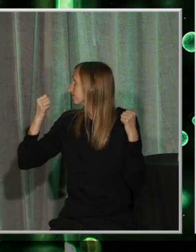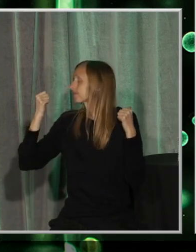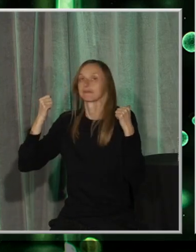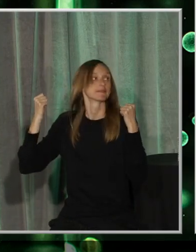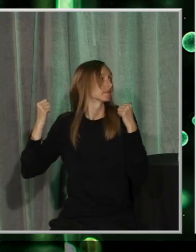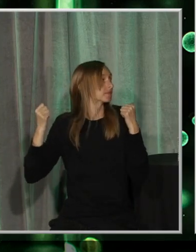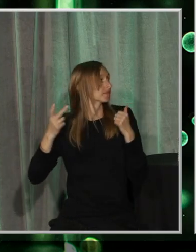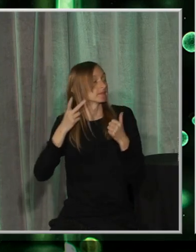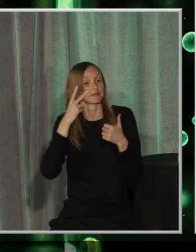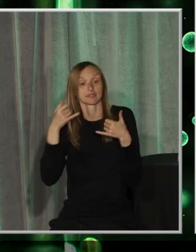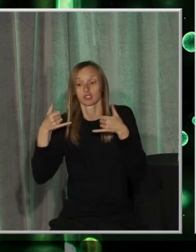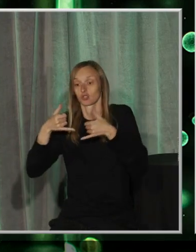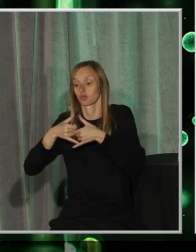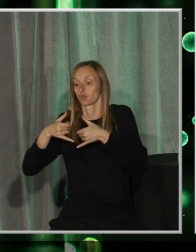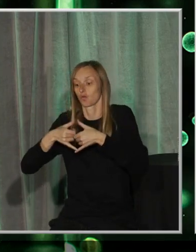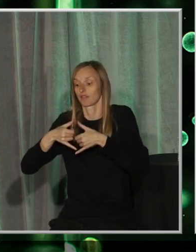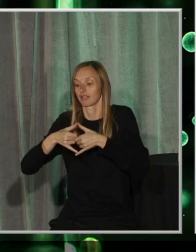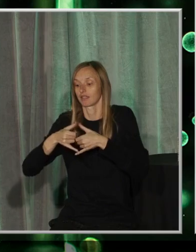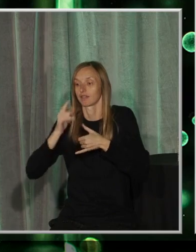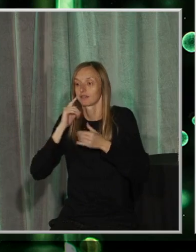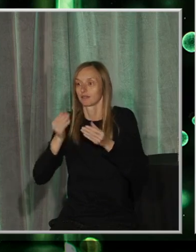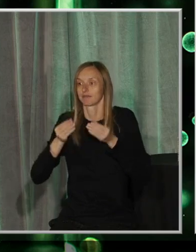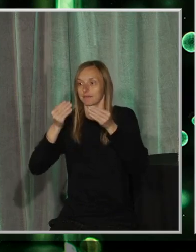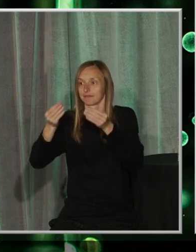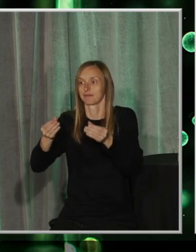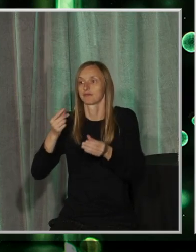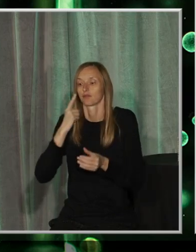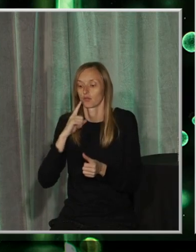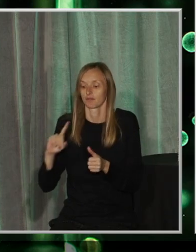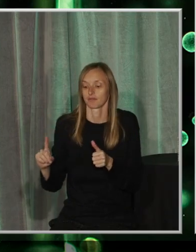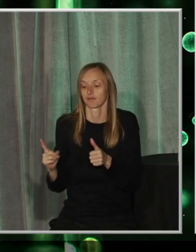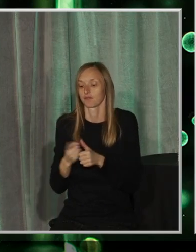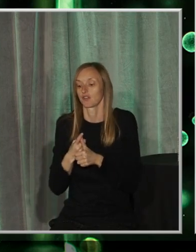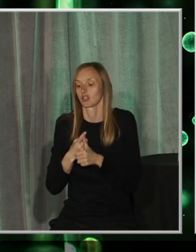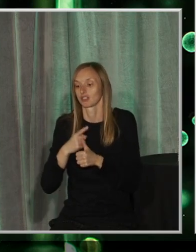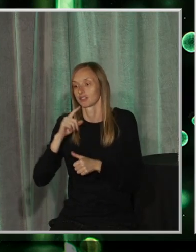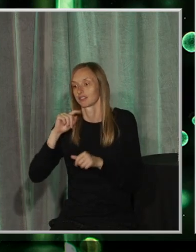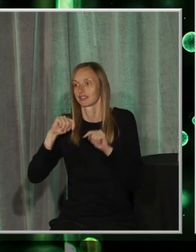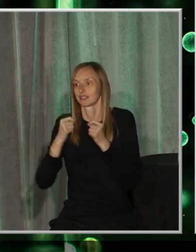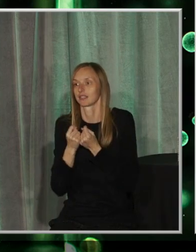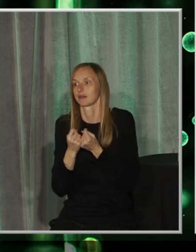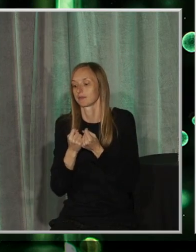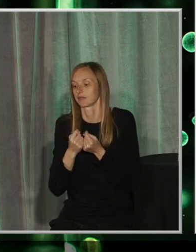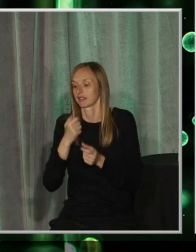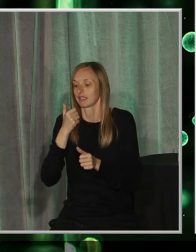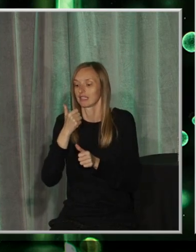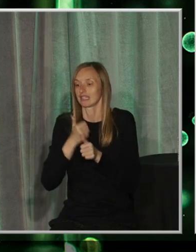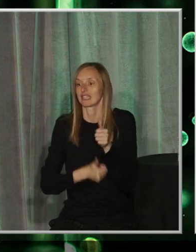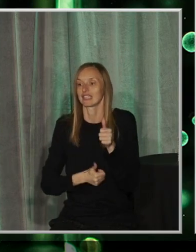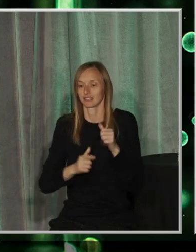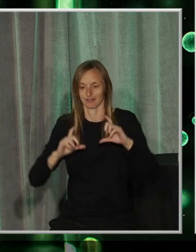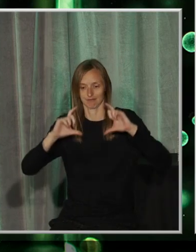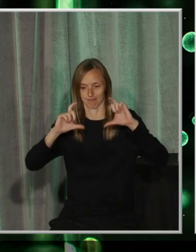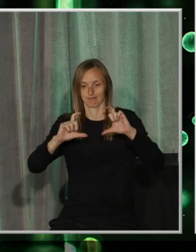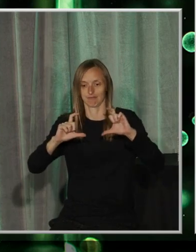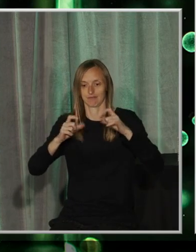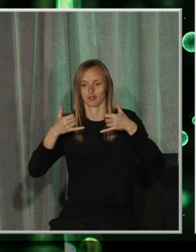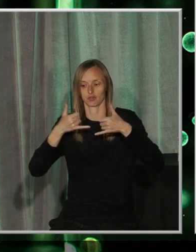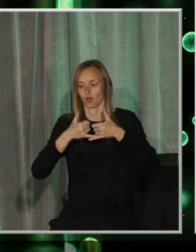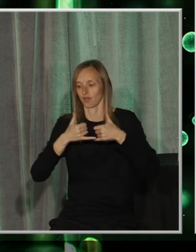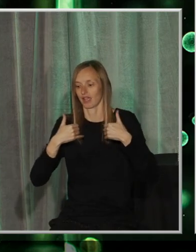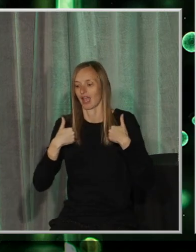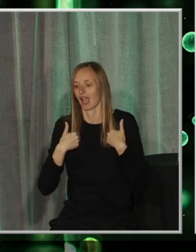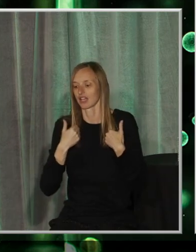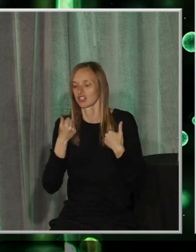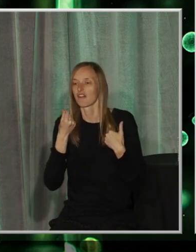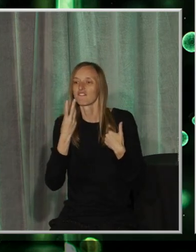see the trophies we've been giving to our first place team. On their own, each individual trophy contains just a few